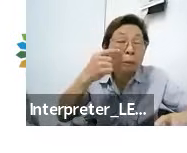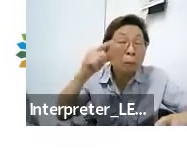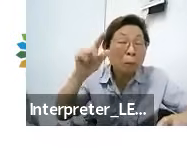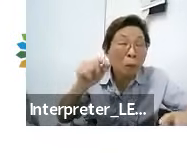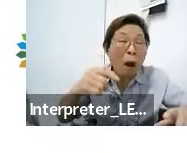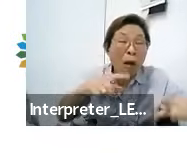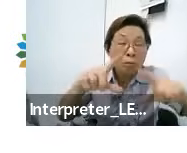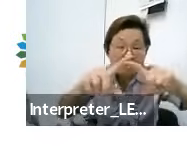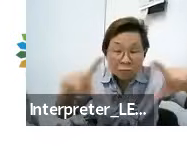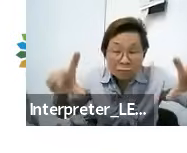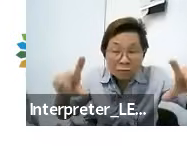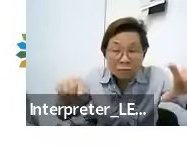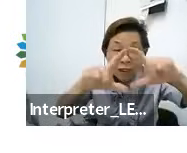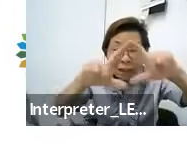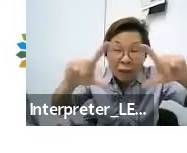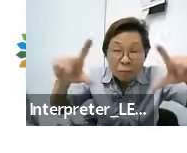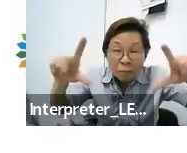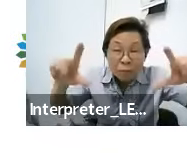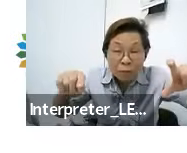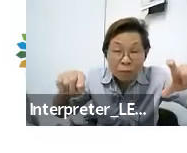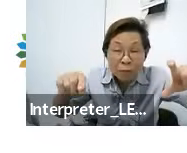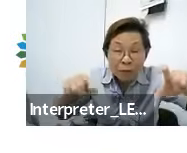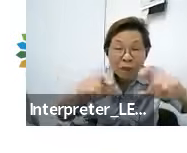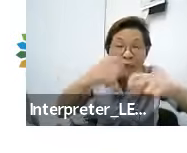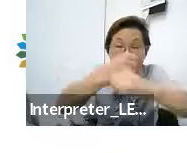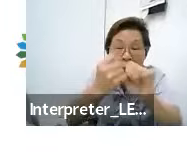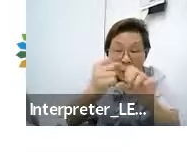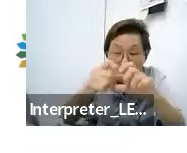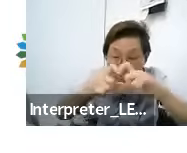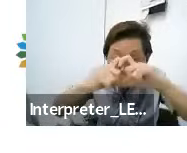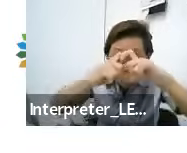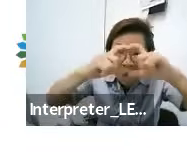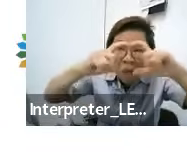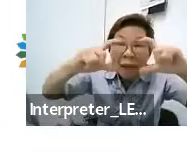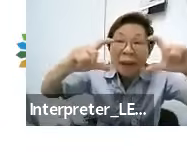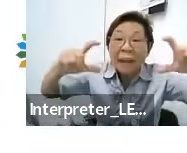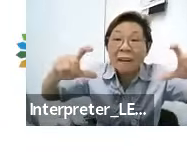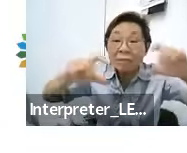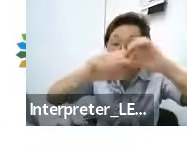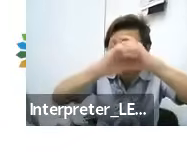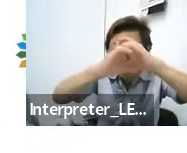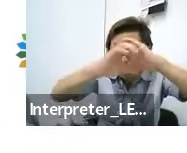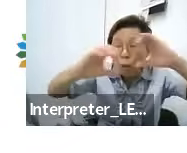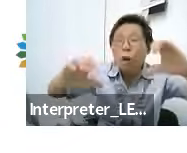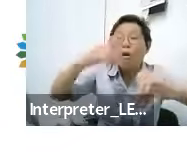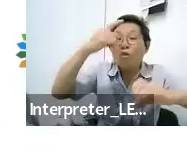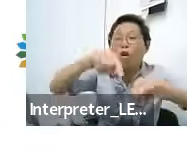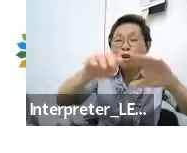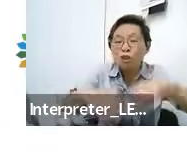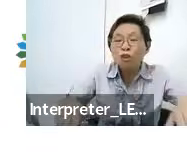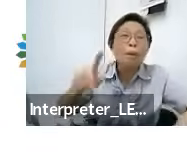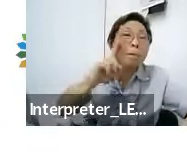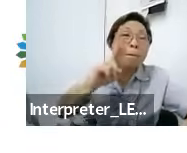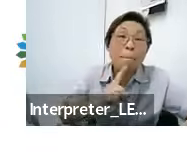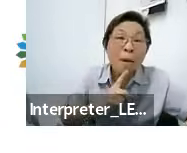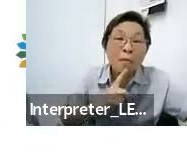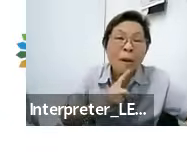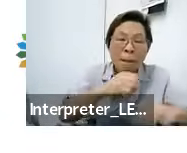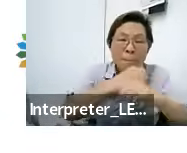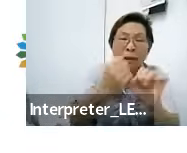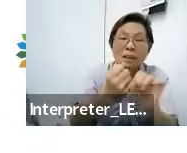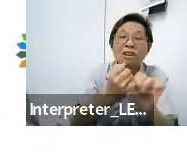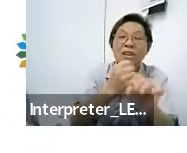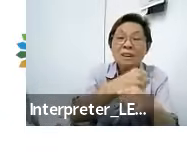tablet equipped with magnifiers. For students with hearing impairment, making sure that the